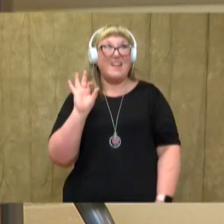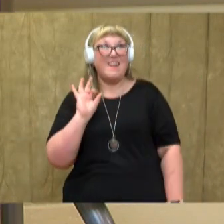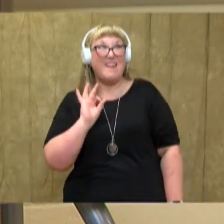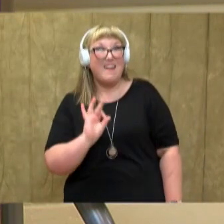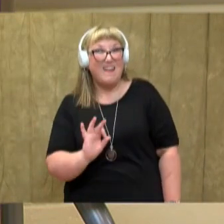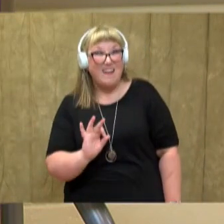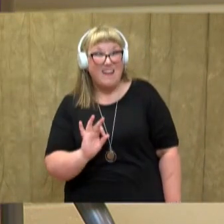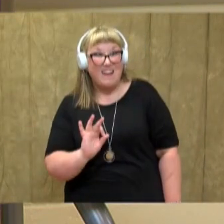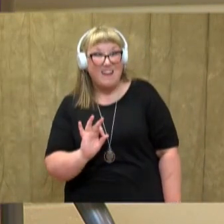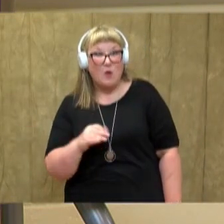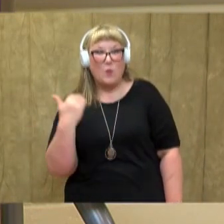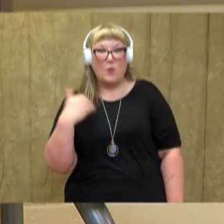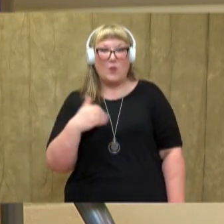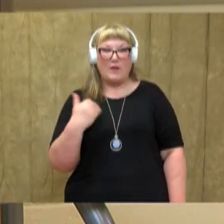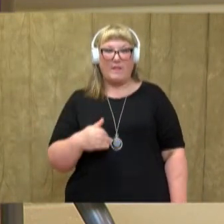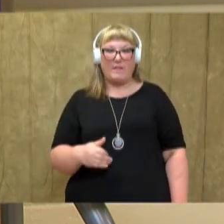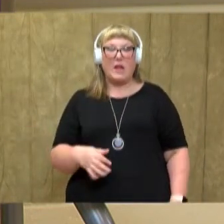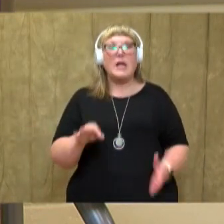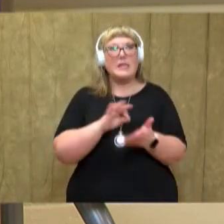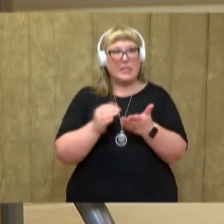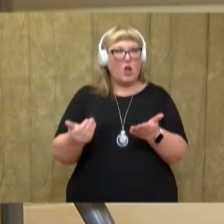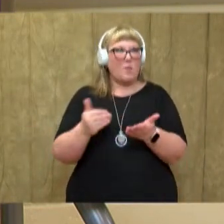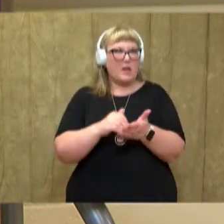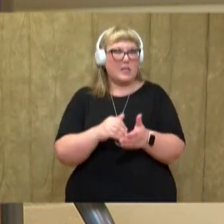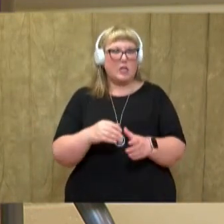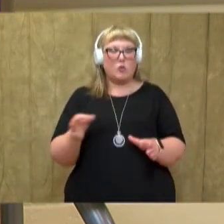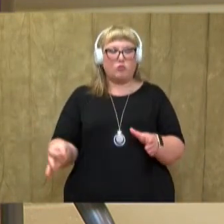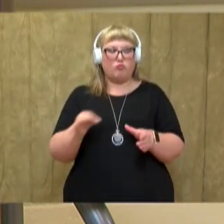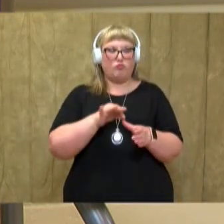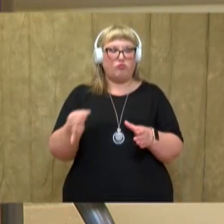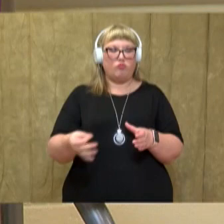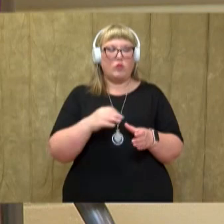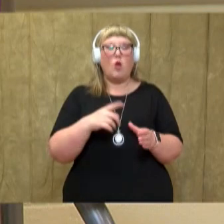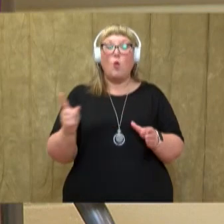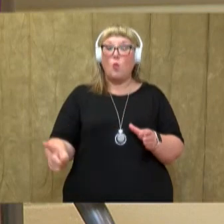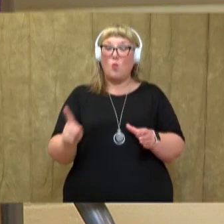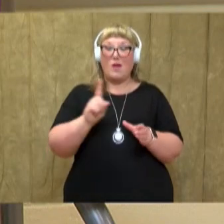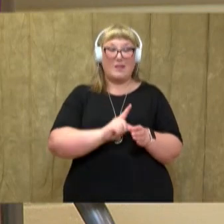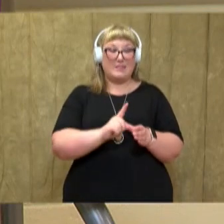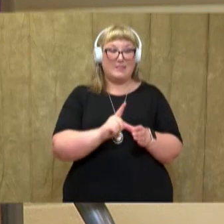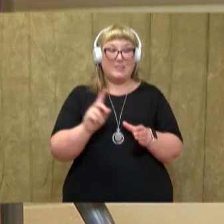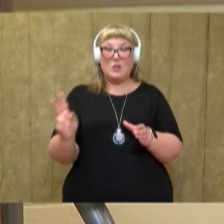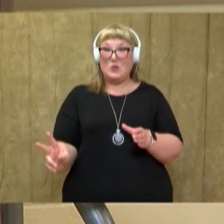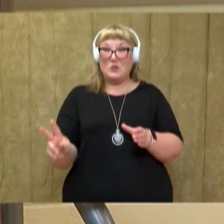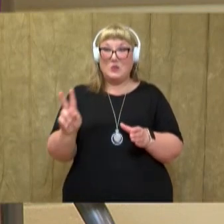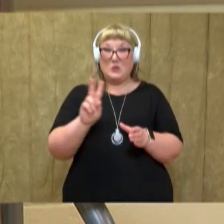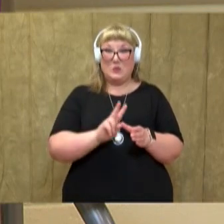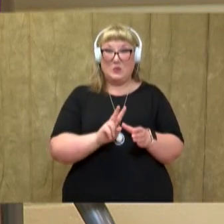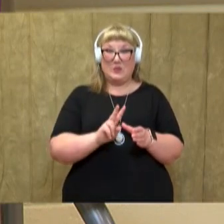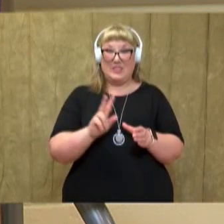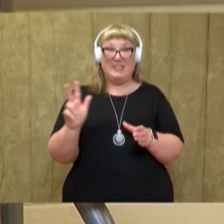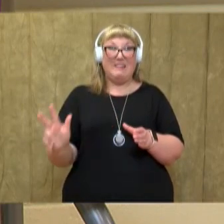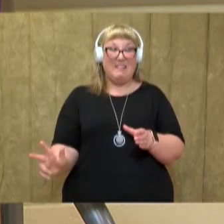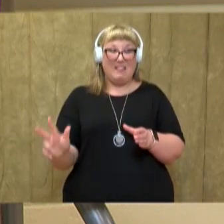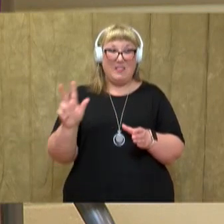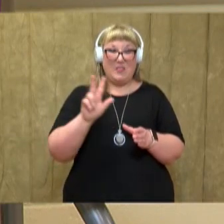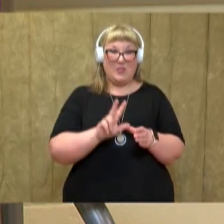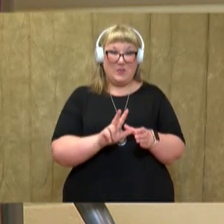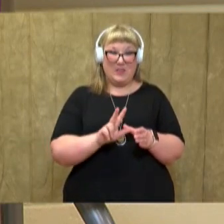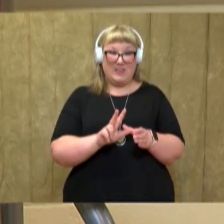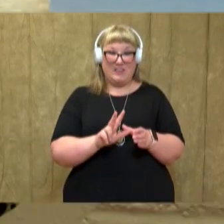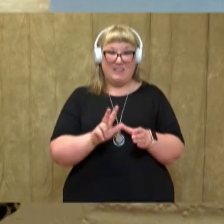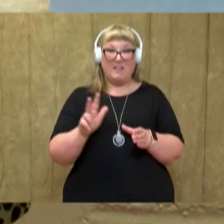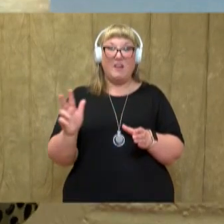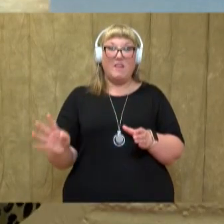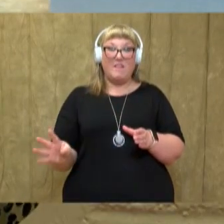equals 9. Very good. Let's count them and see if we can fit them back in our bowl. 1, 2,